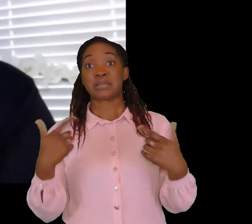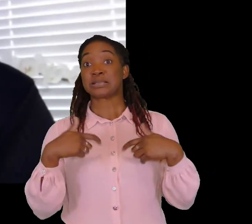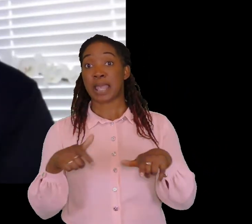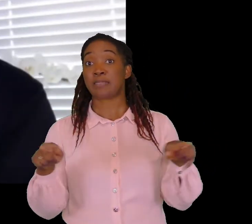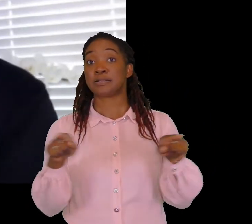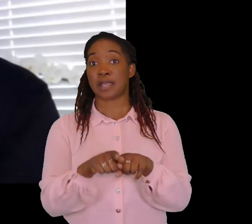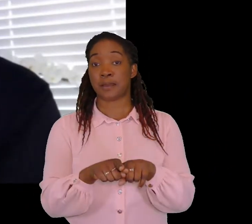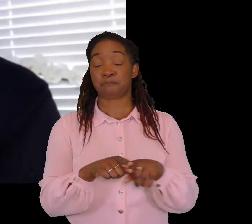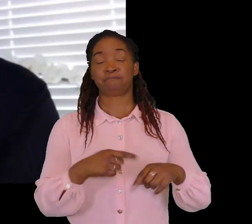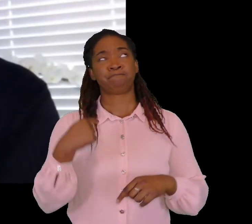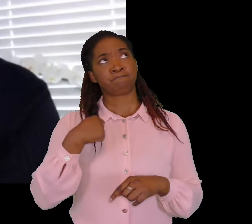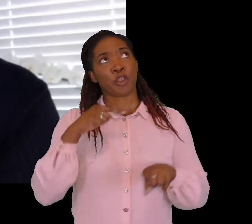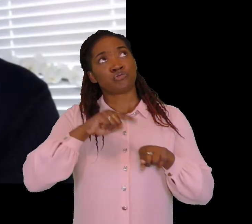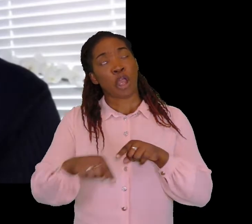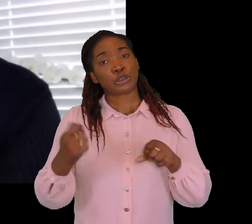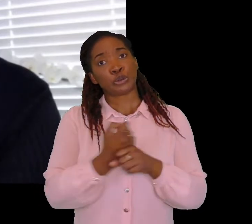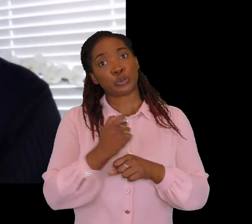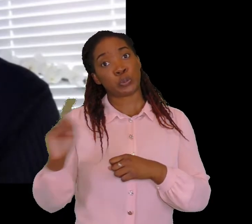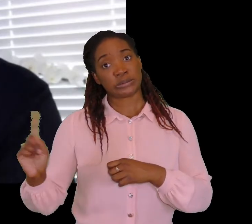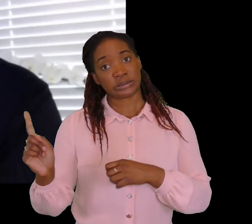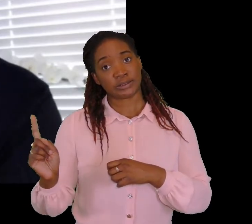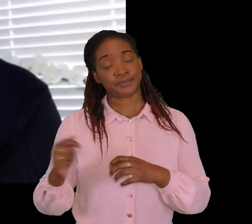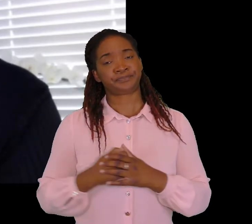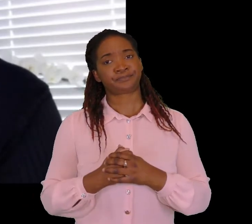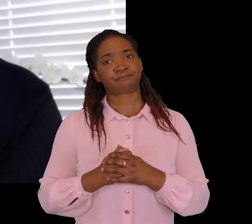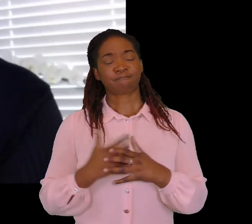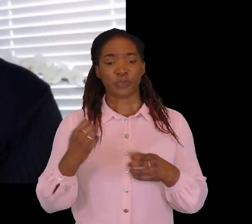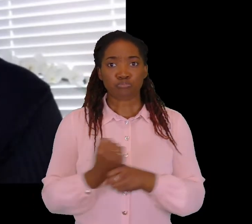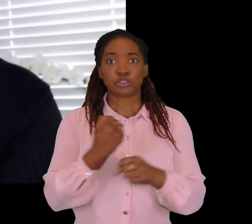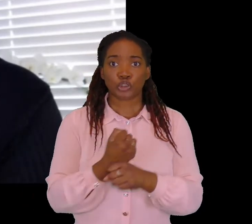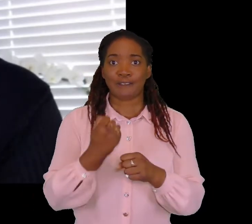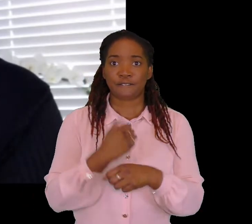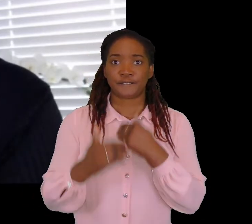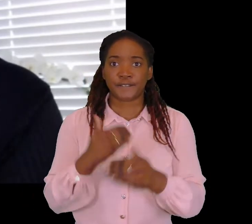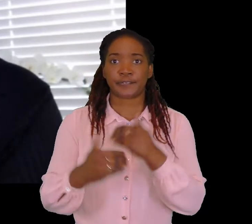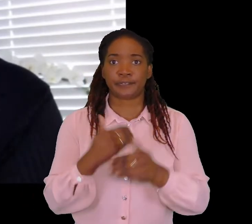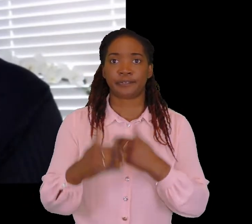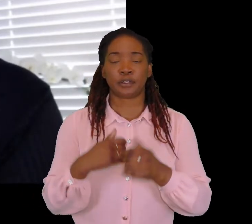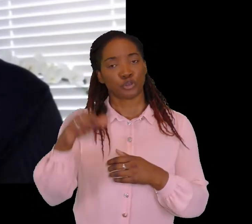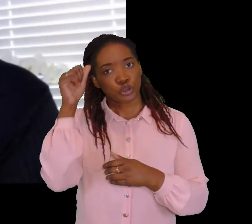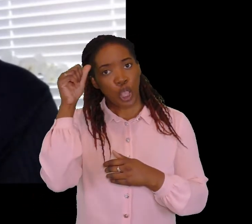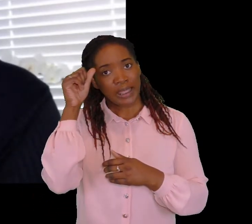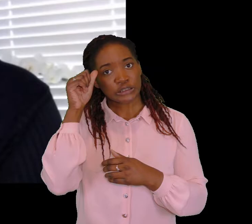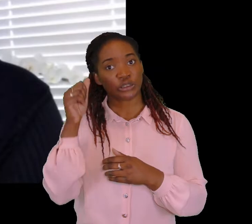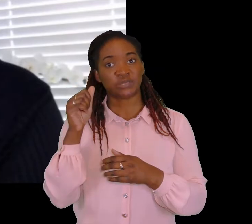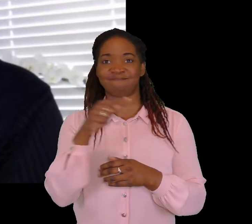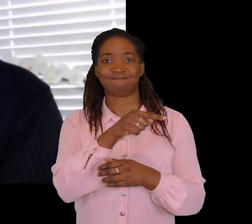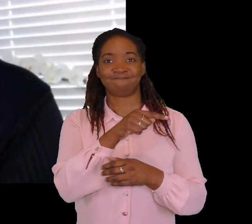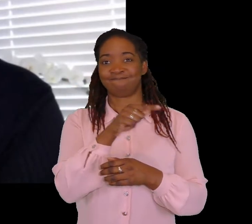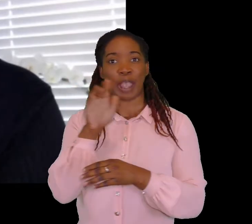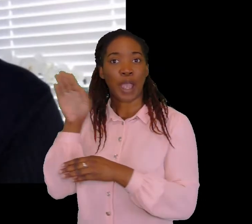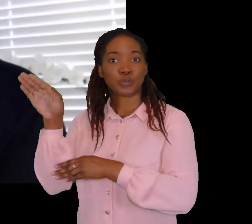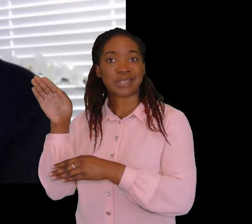What I was trying to do to a certain extent was to be productive around knowledges which are outside of the West,